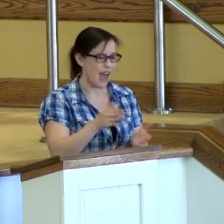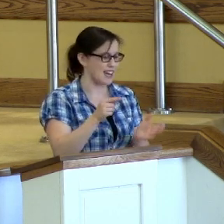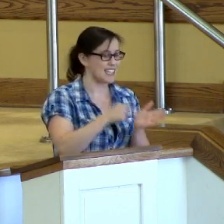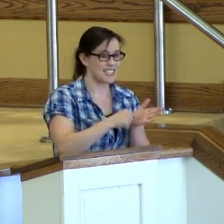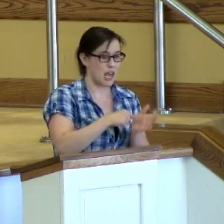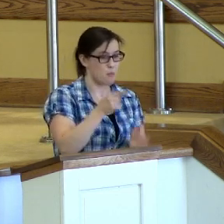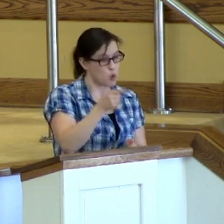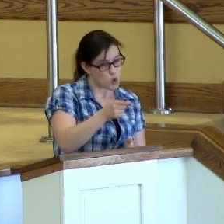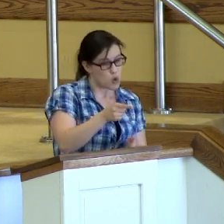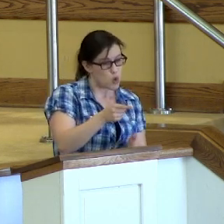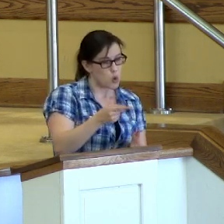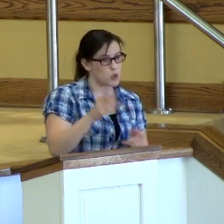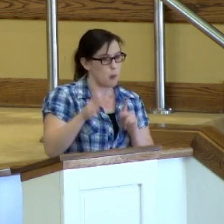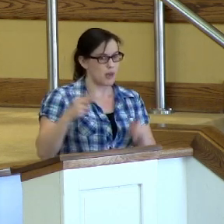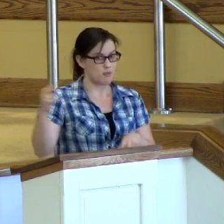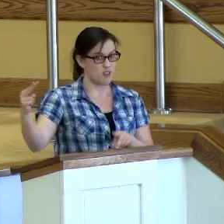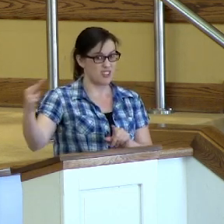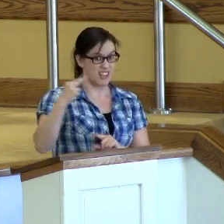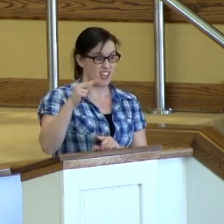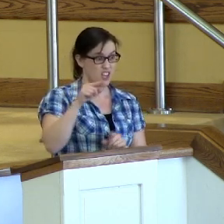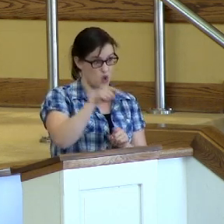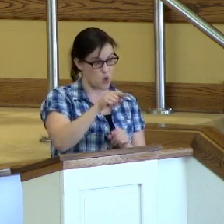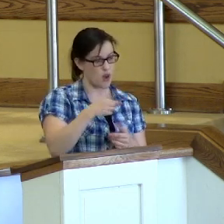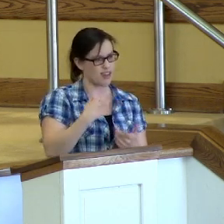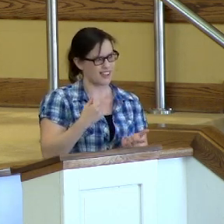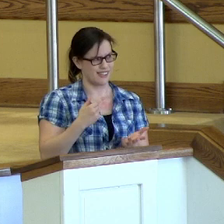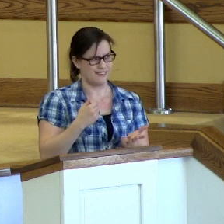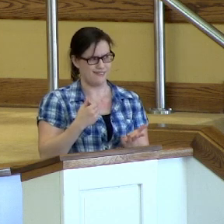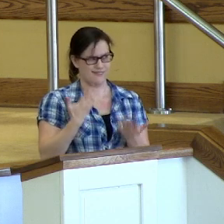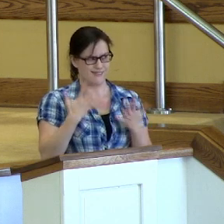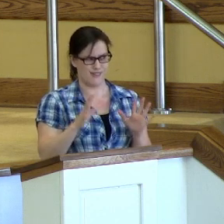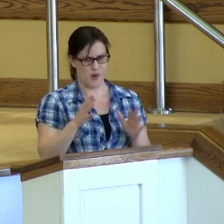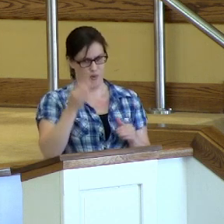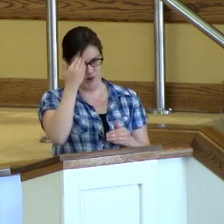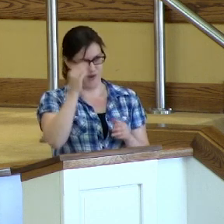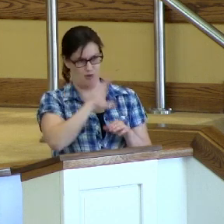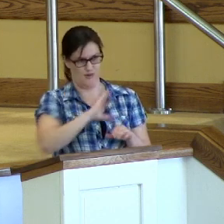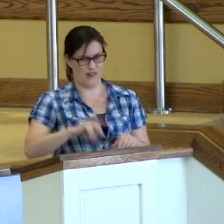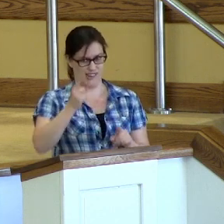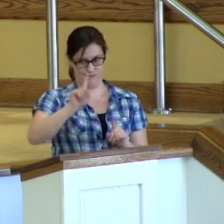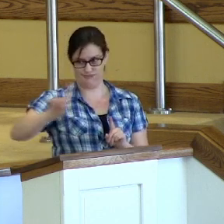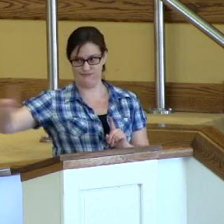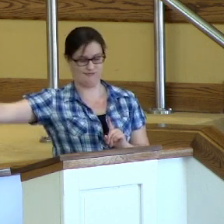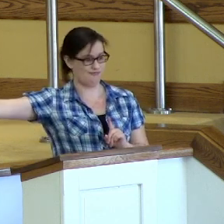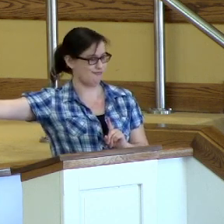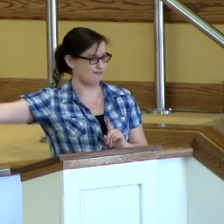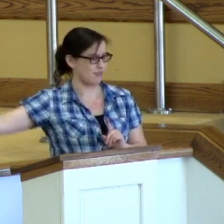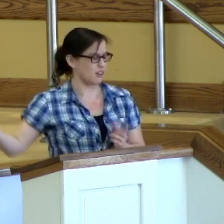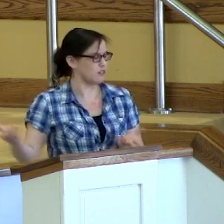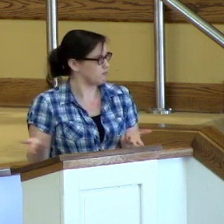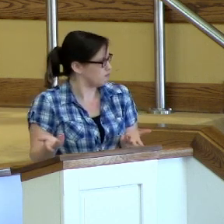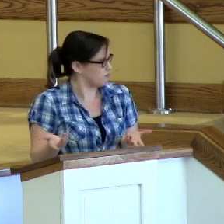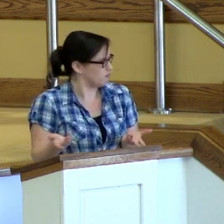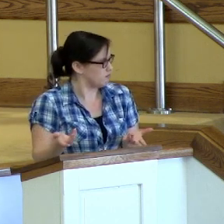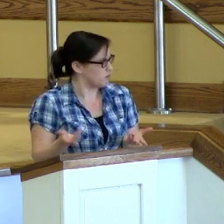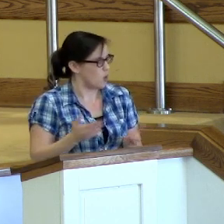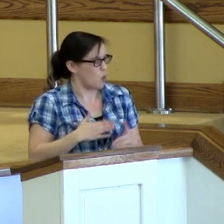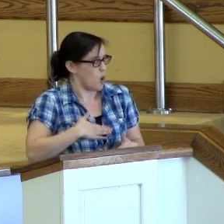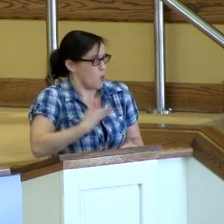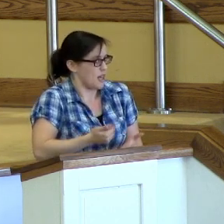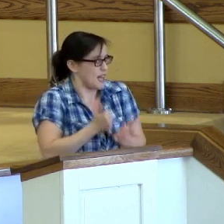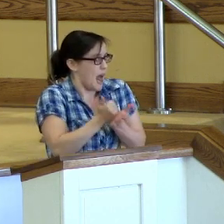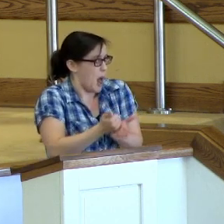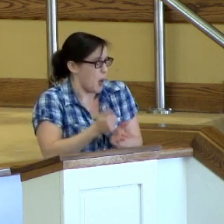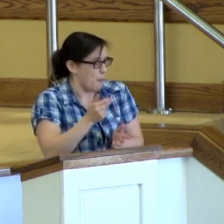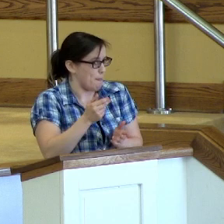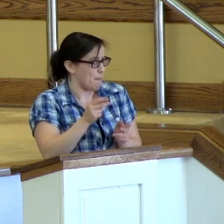we need to do. We need to show. We need to be reflections of Christ. Are we in the willing way? Are we willing to help people? I mean, you know, I've heard